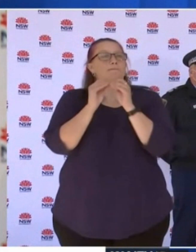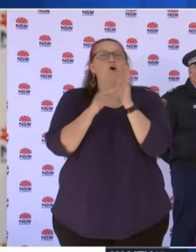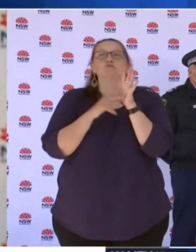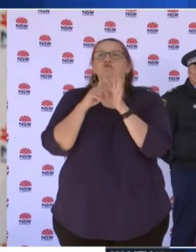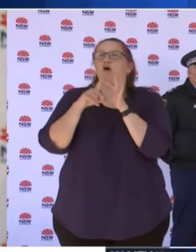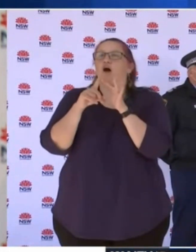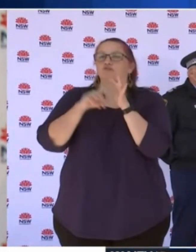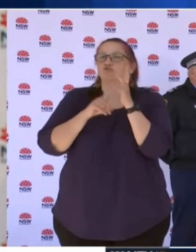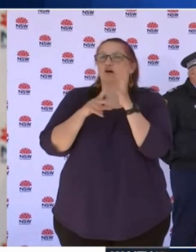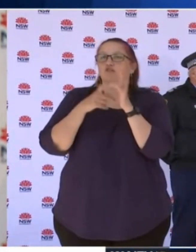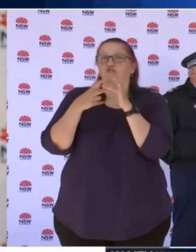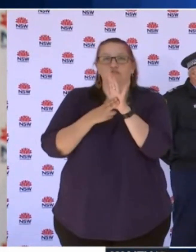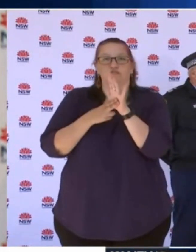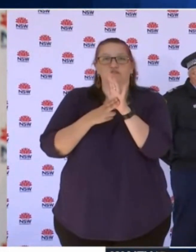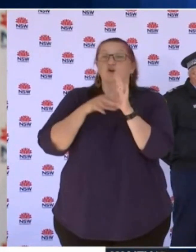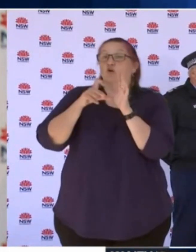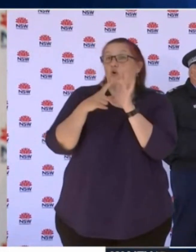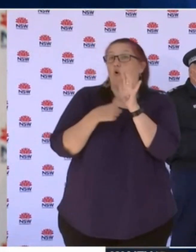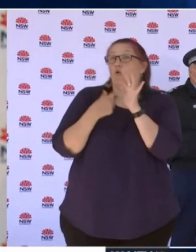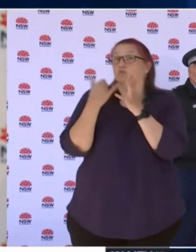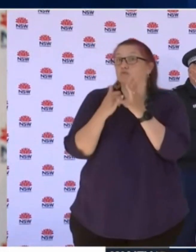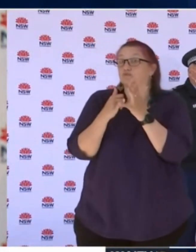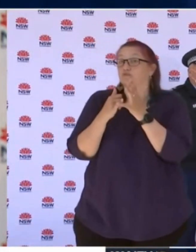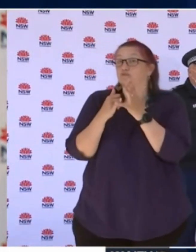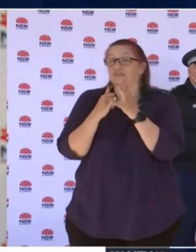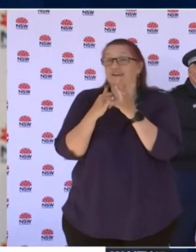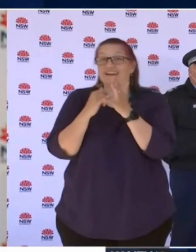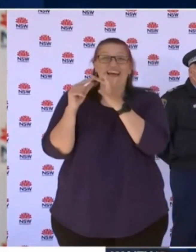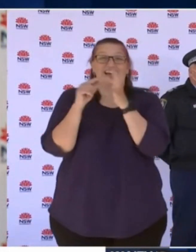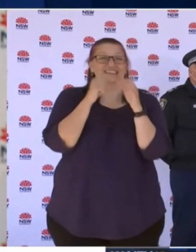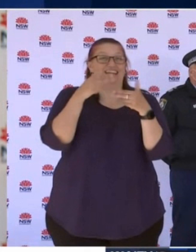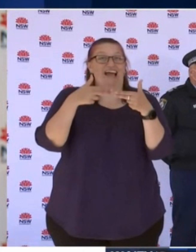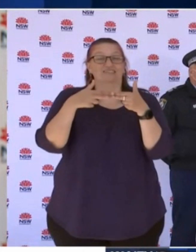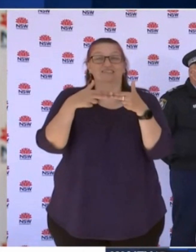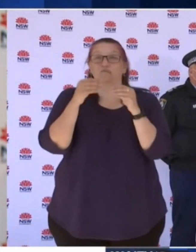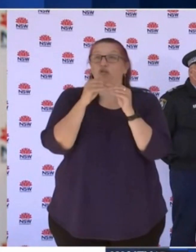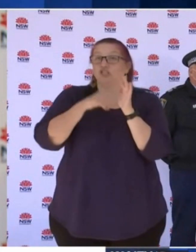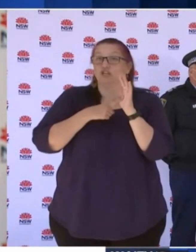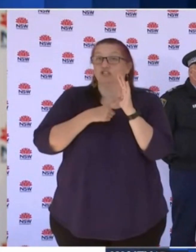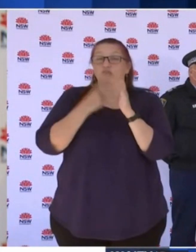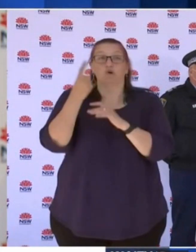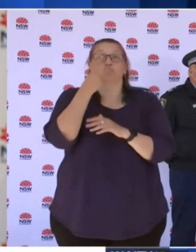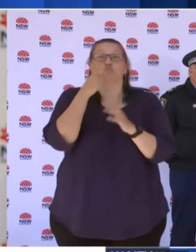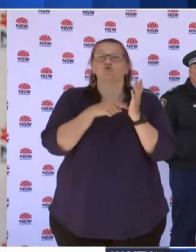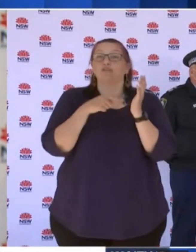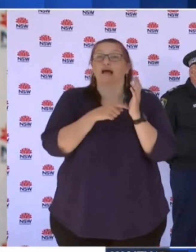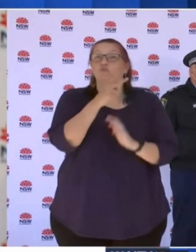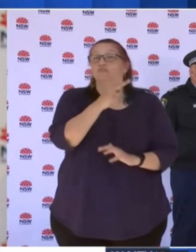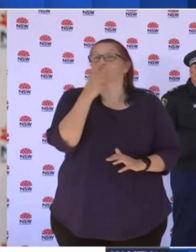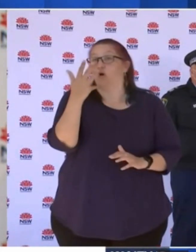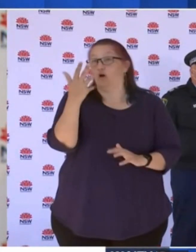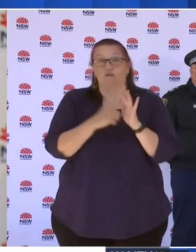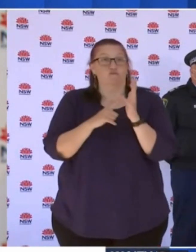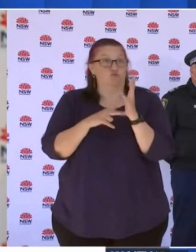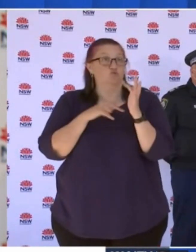Coles Eastgate Bondi Junction, we had someone on Tuesday the 29th of June positive in